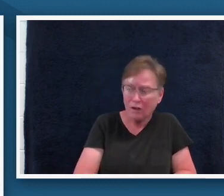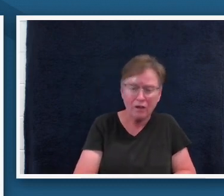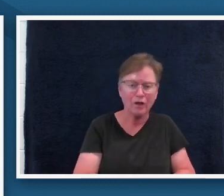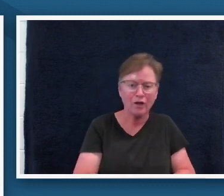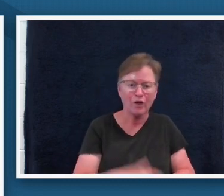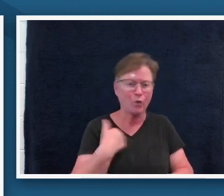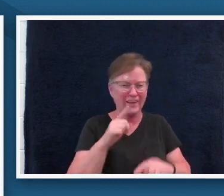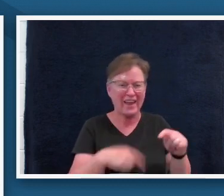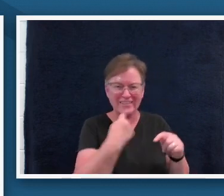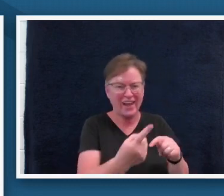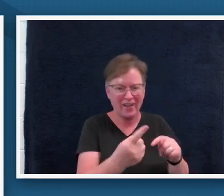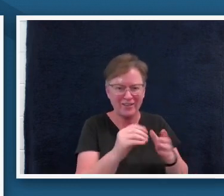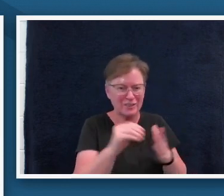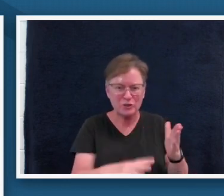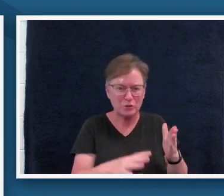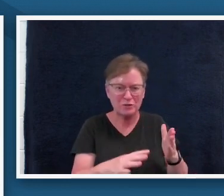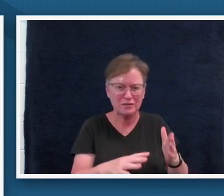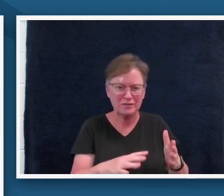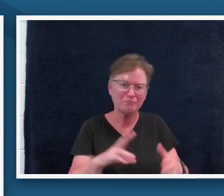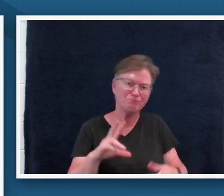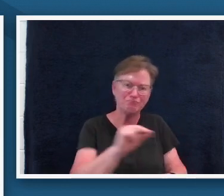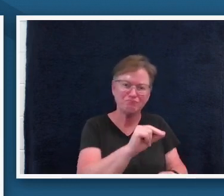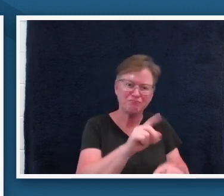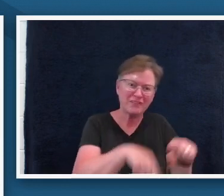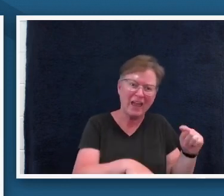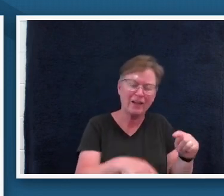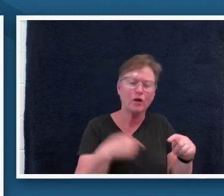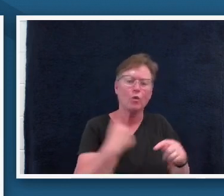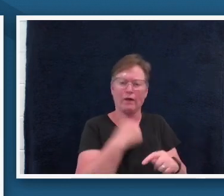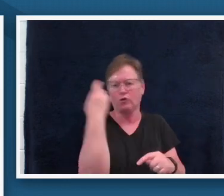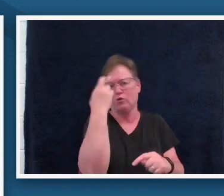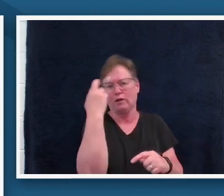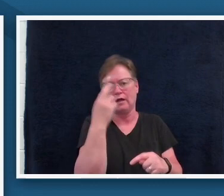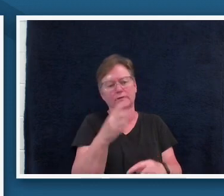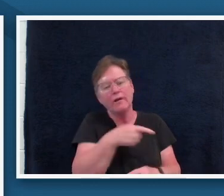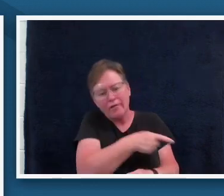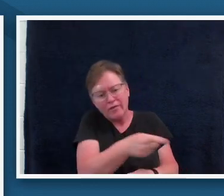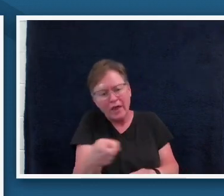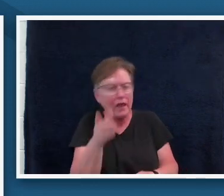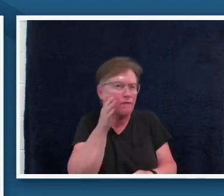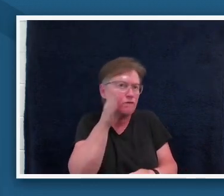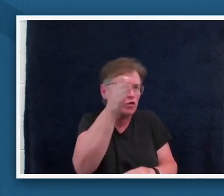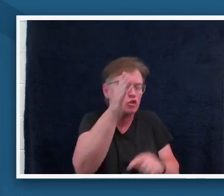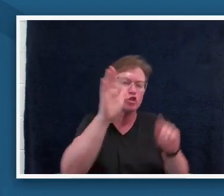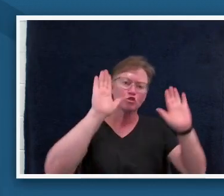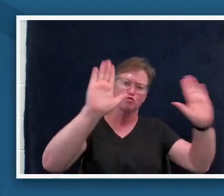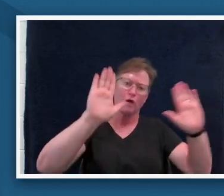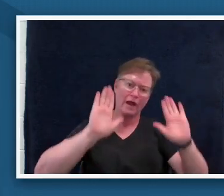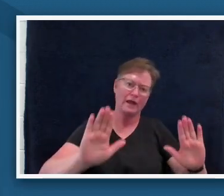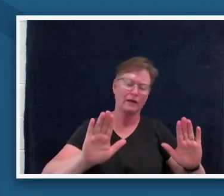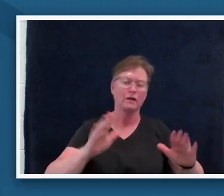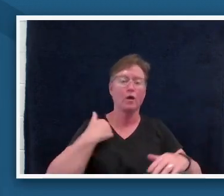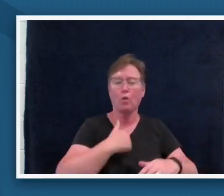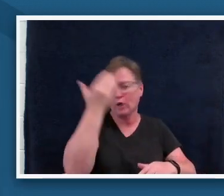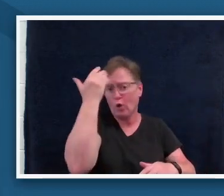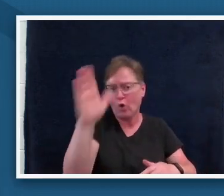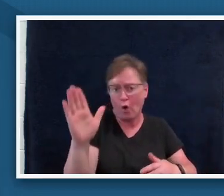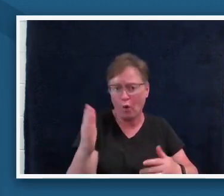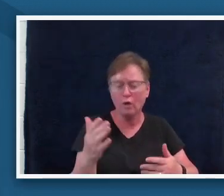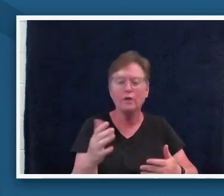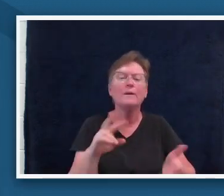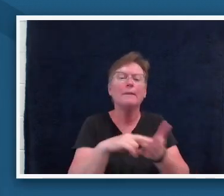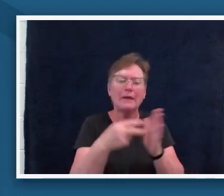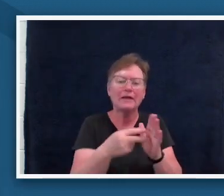realize there's greatness there and we really don't know. And so treat everyone as if they are royalty.